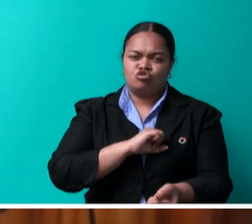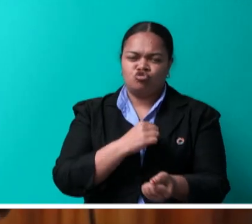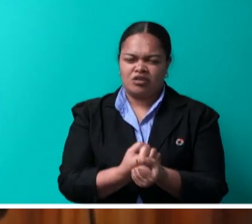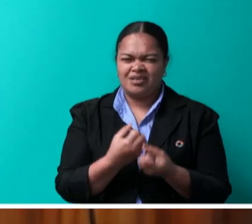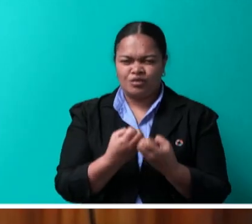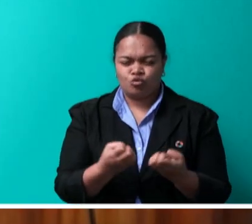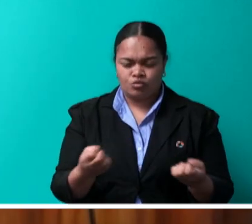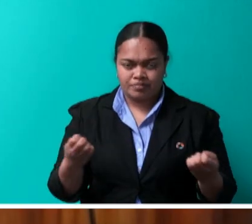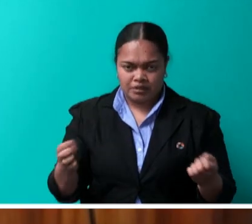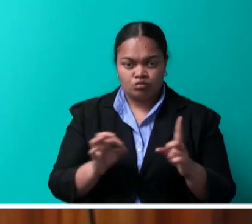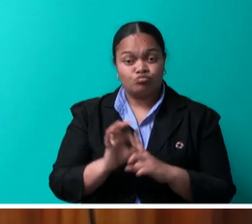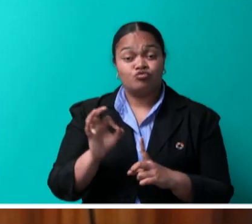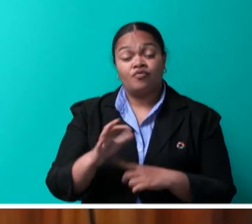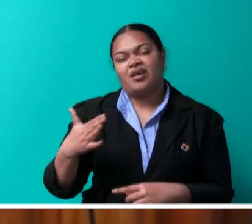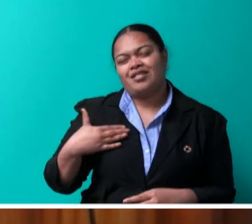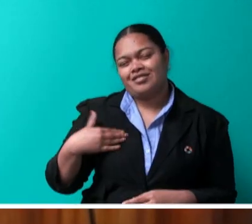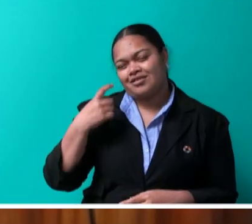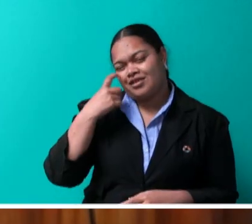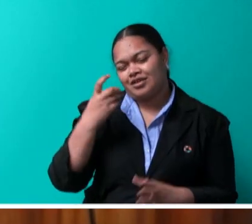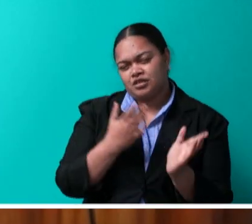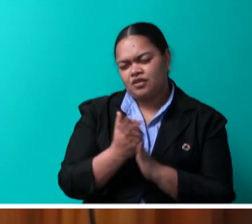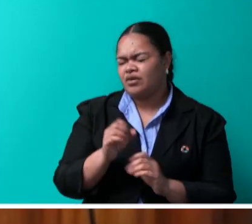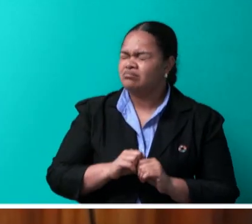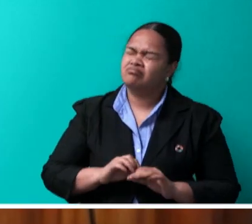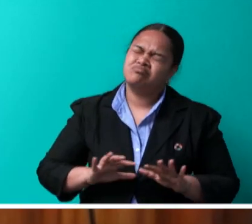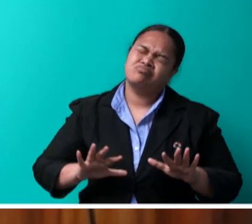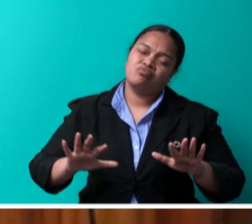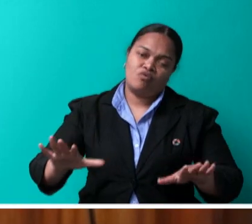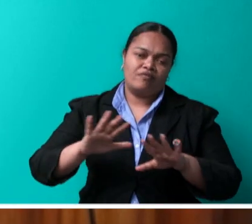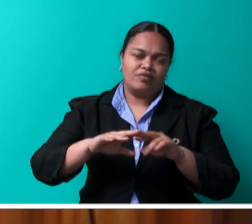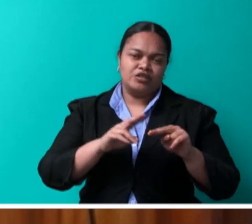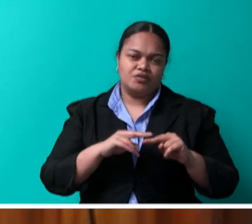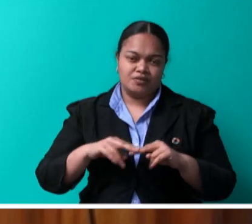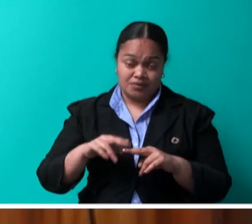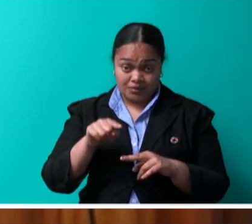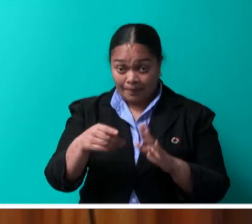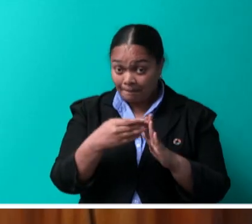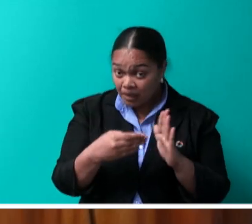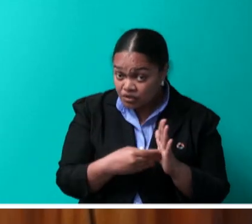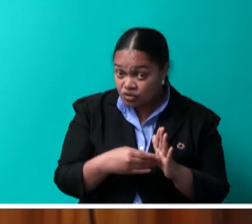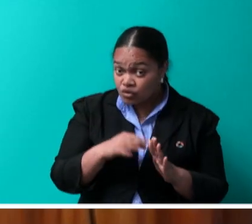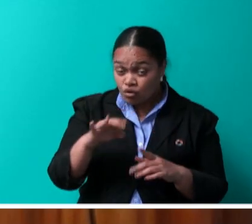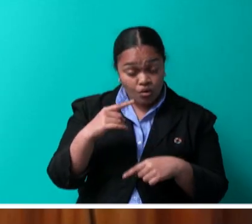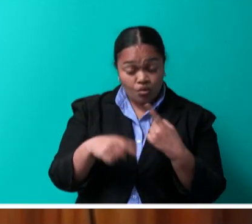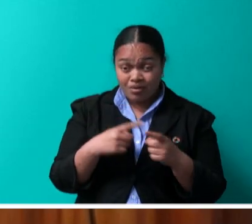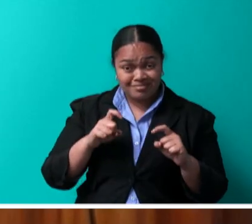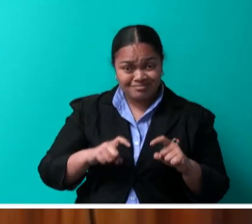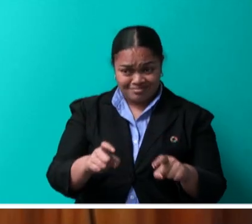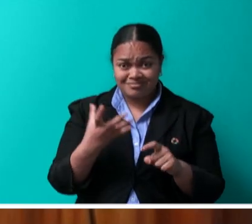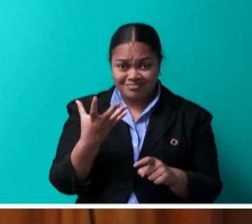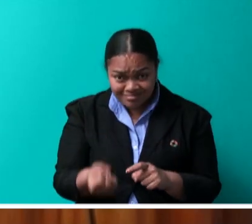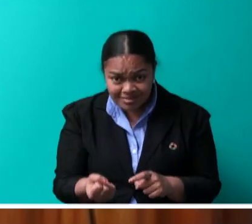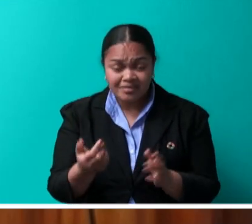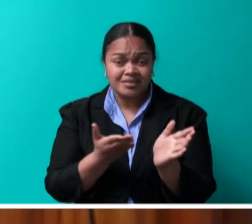equipment, and improves healthcare services throughout Fiji. Importantly, this budget is not only about maintaining existing